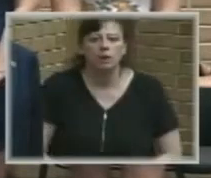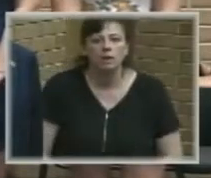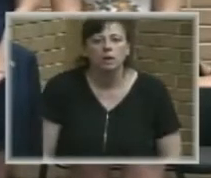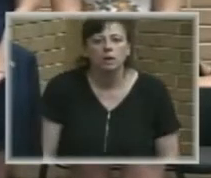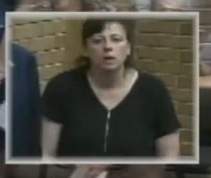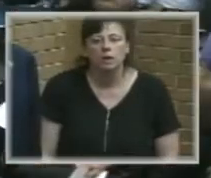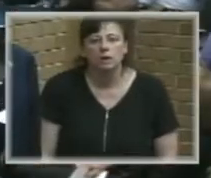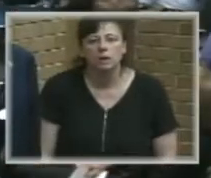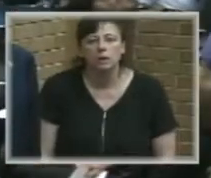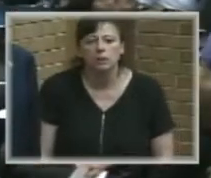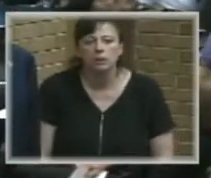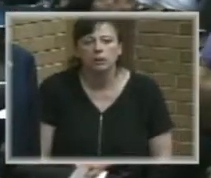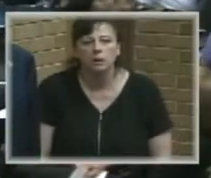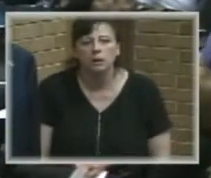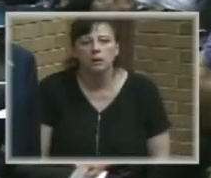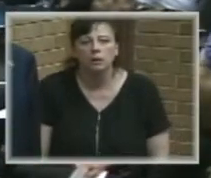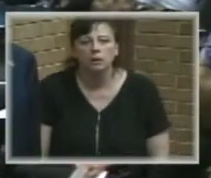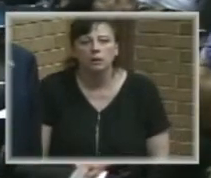You'll be all right?